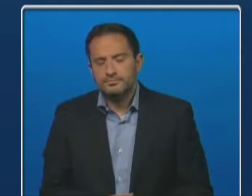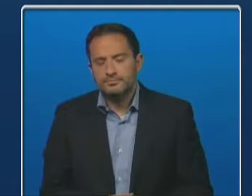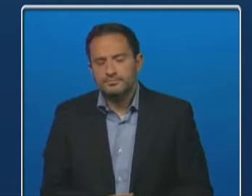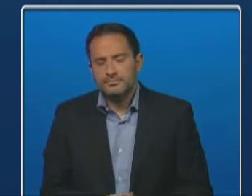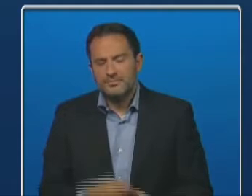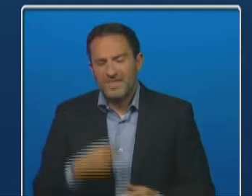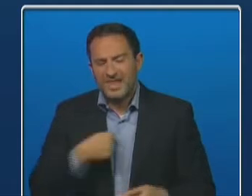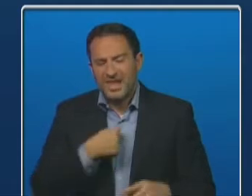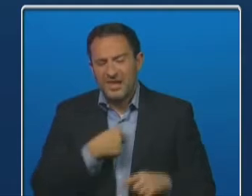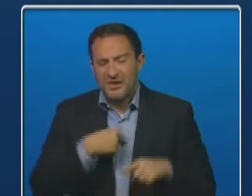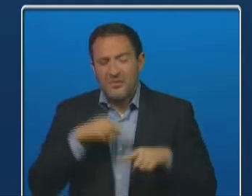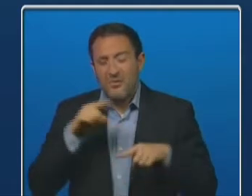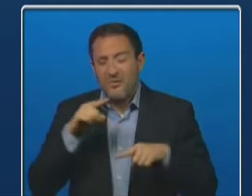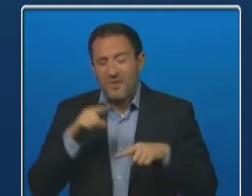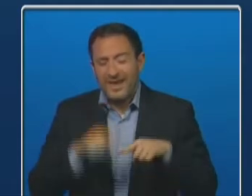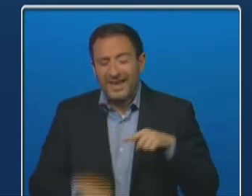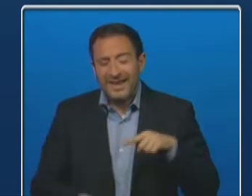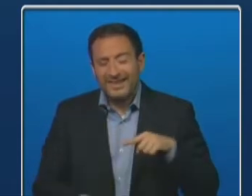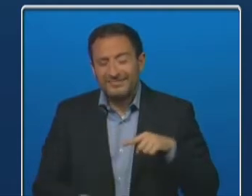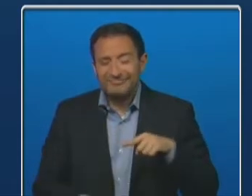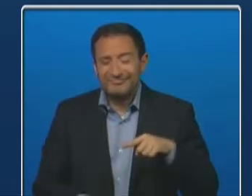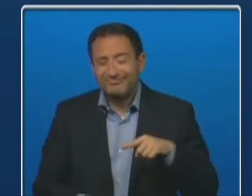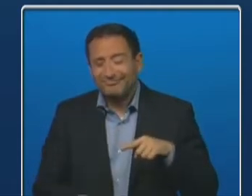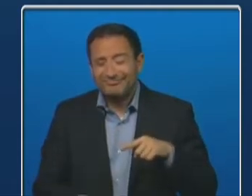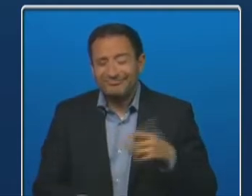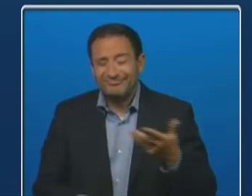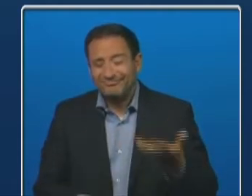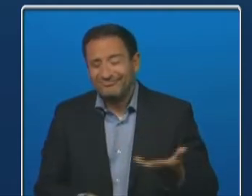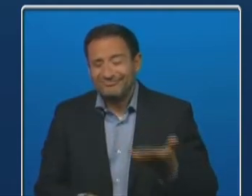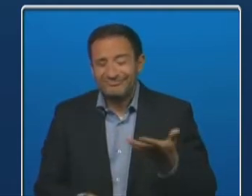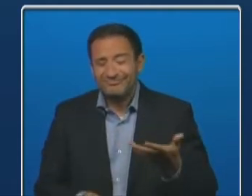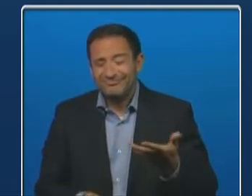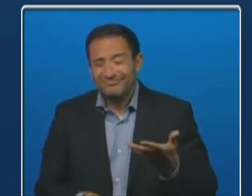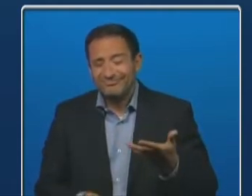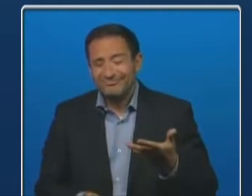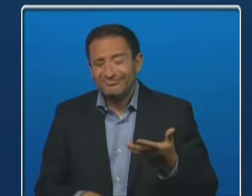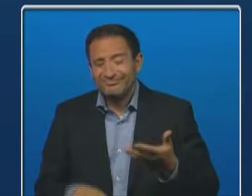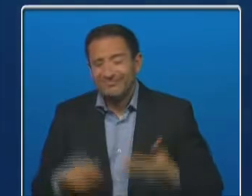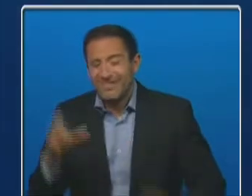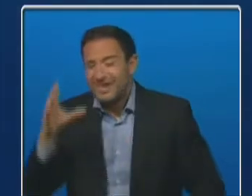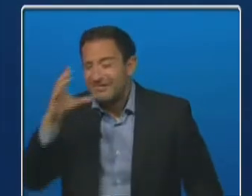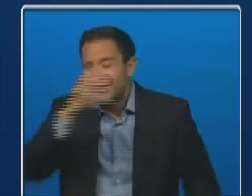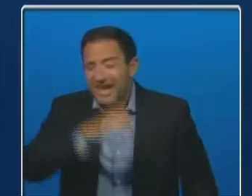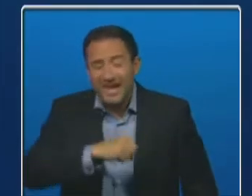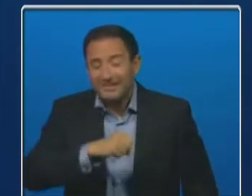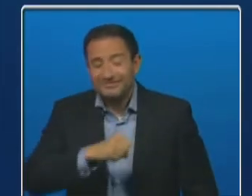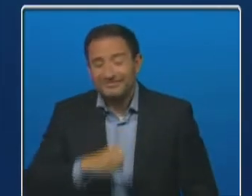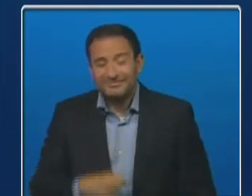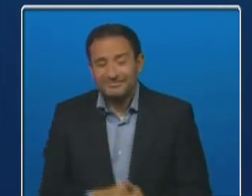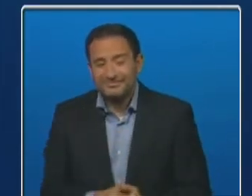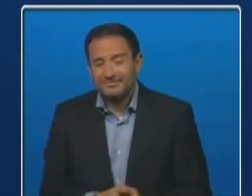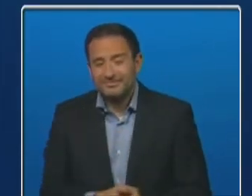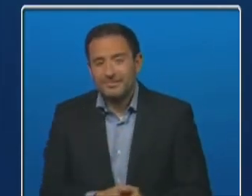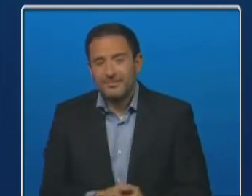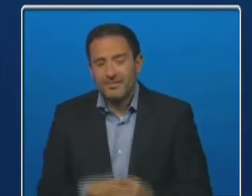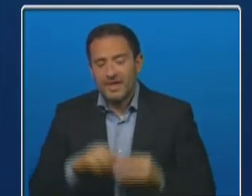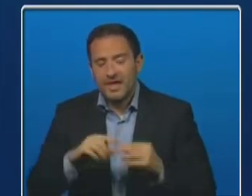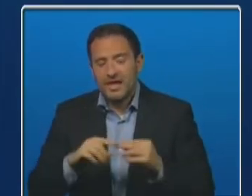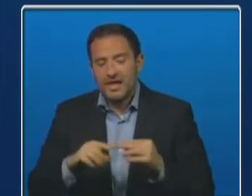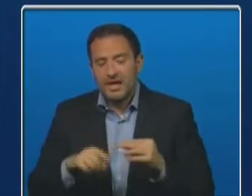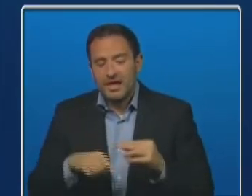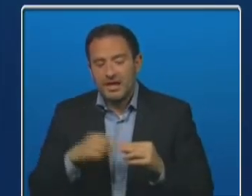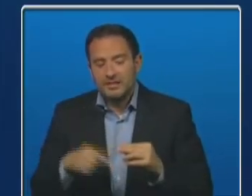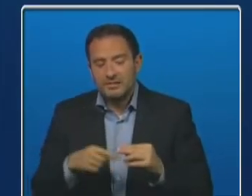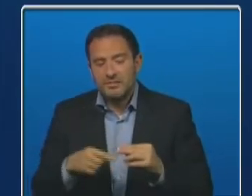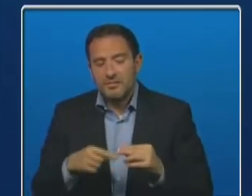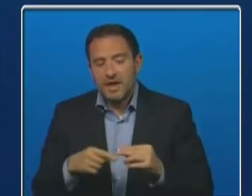We can't really comment. I mean, we can't really speculate on that because it's all about the